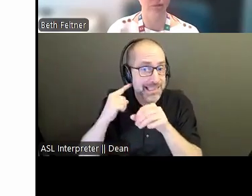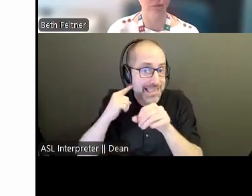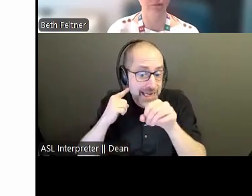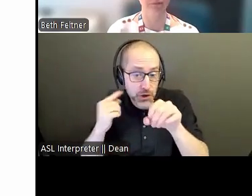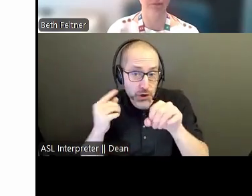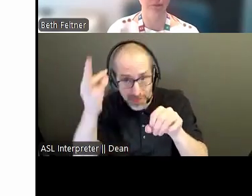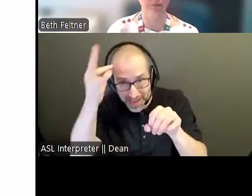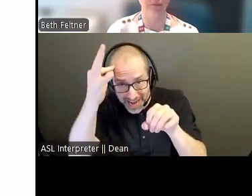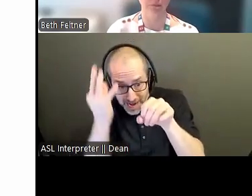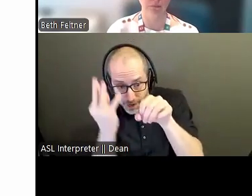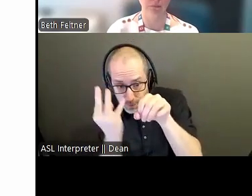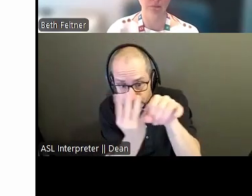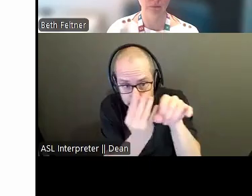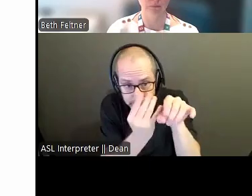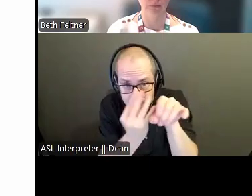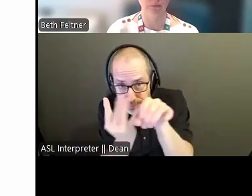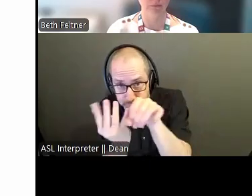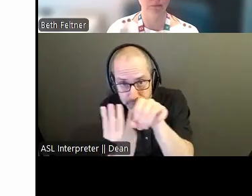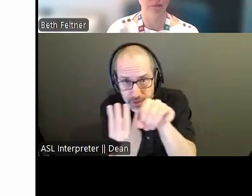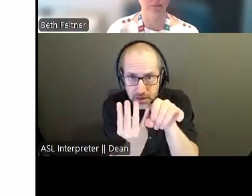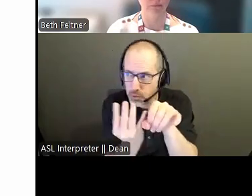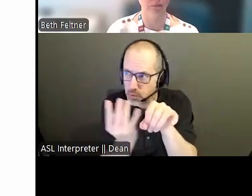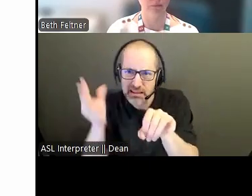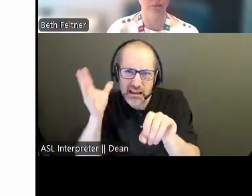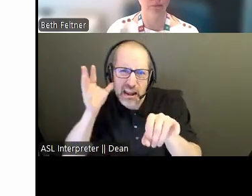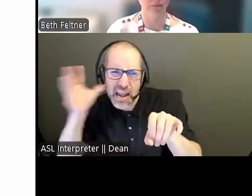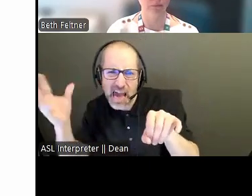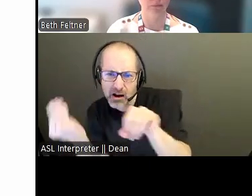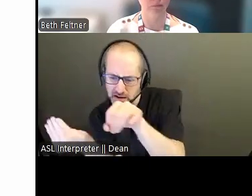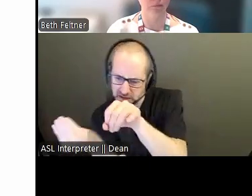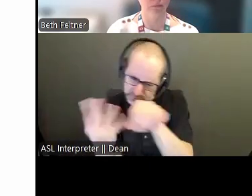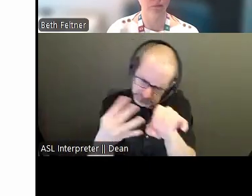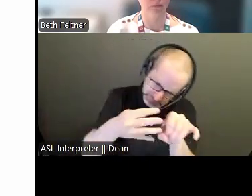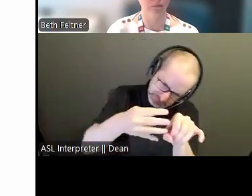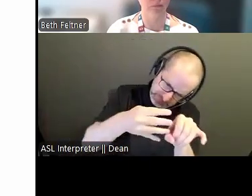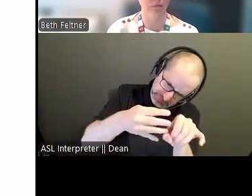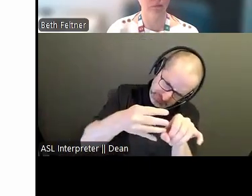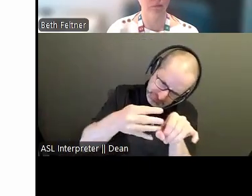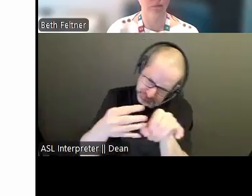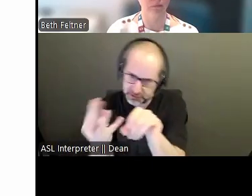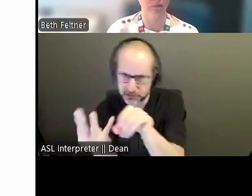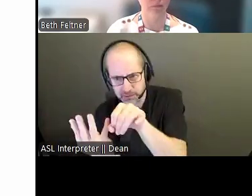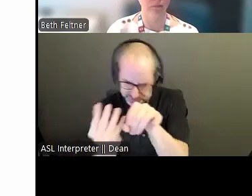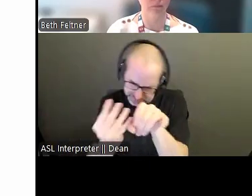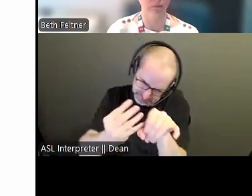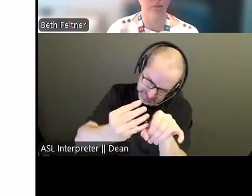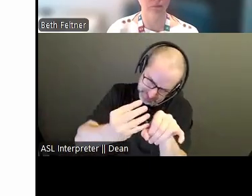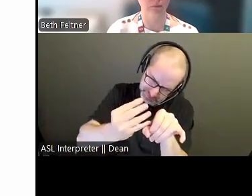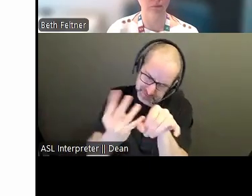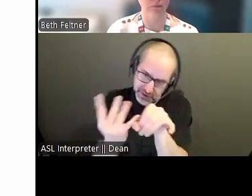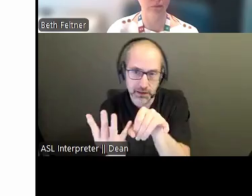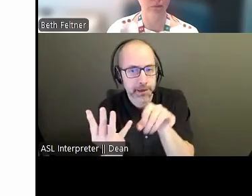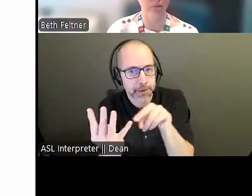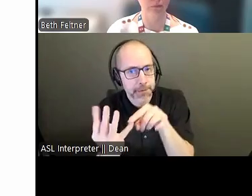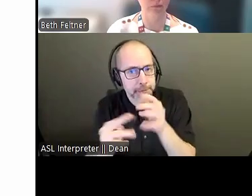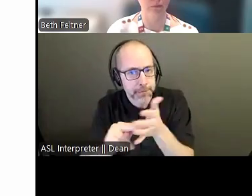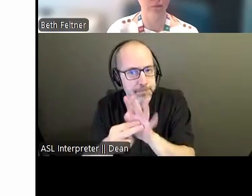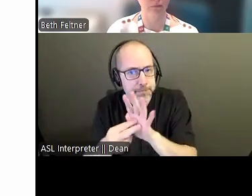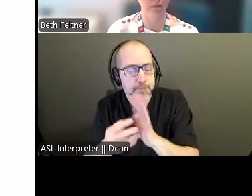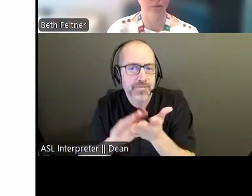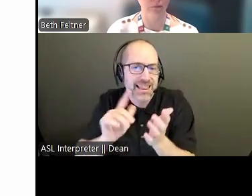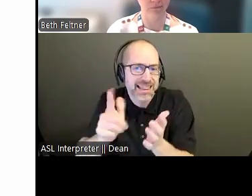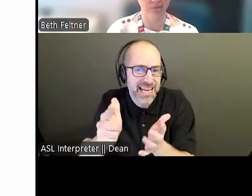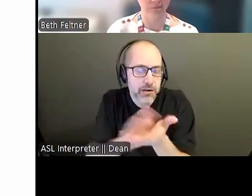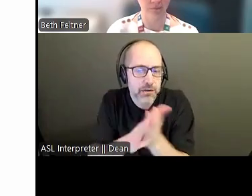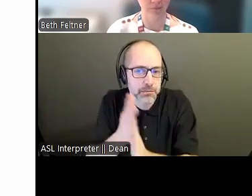tired. So we're kind of having this sort of temporary hearing loss that's occurring. That can cause us to have a